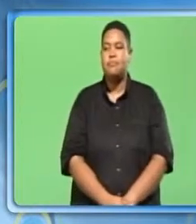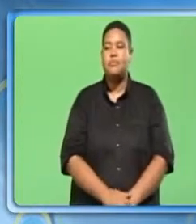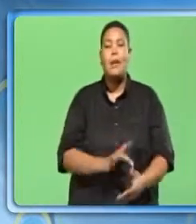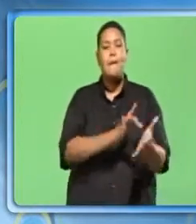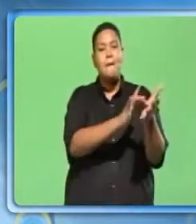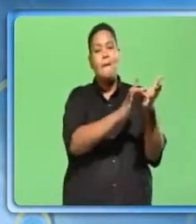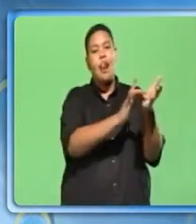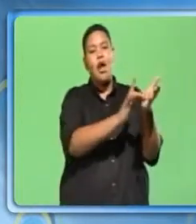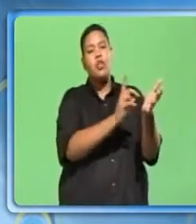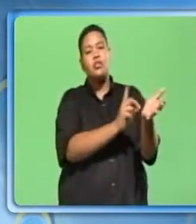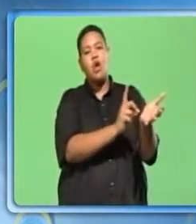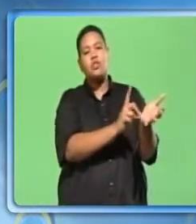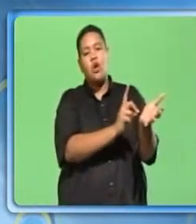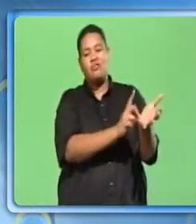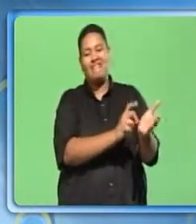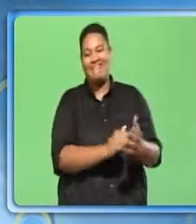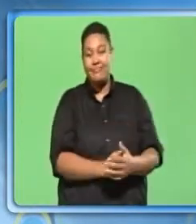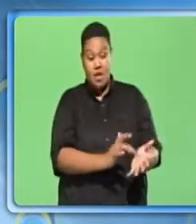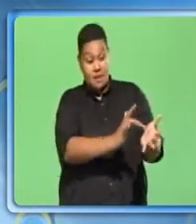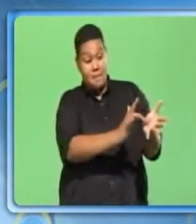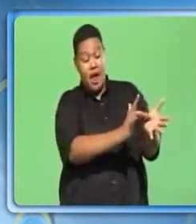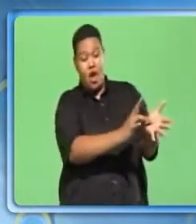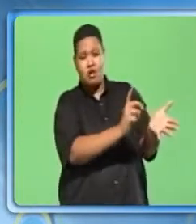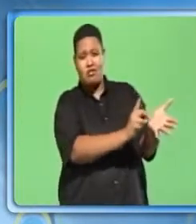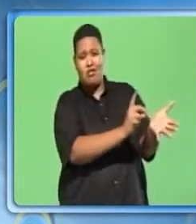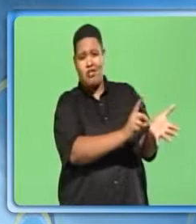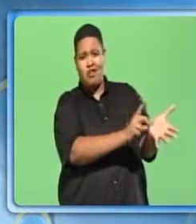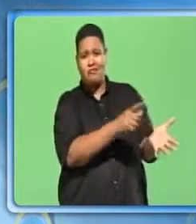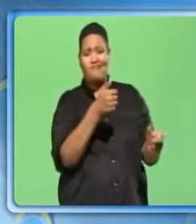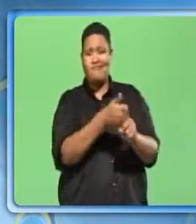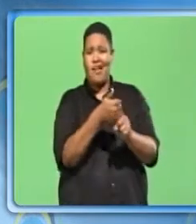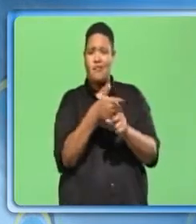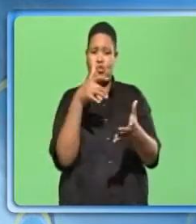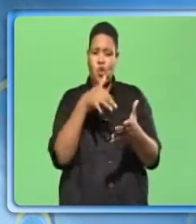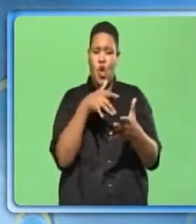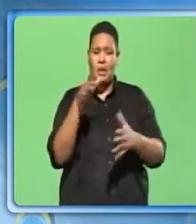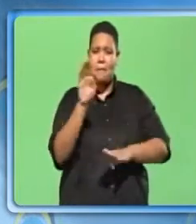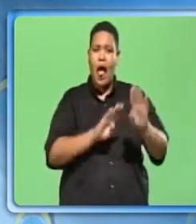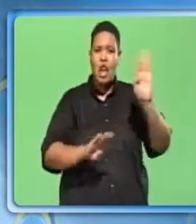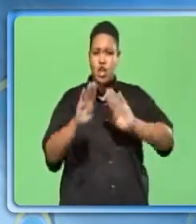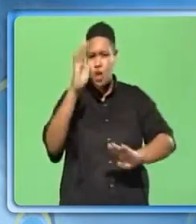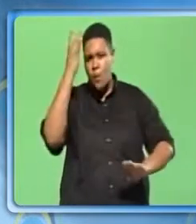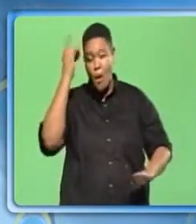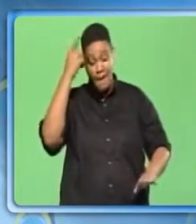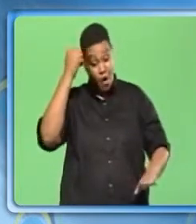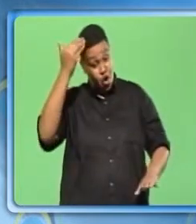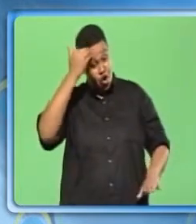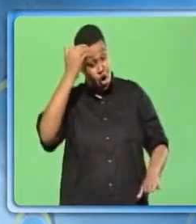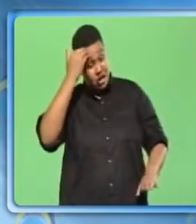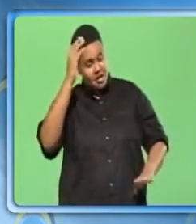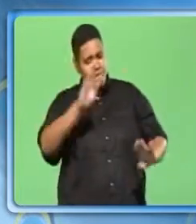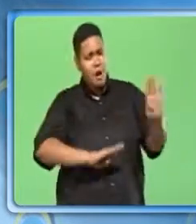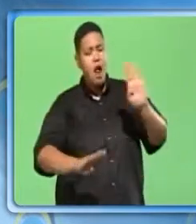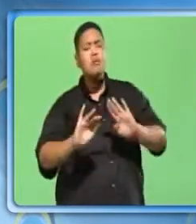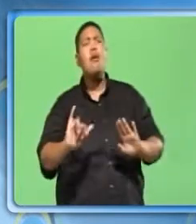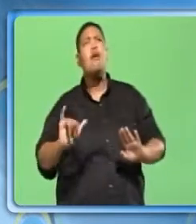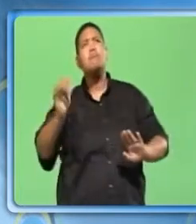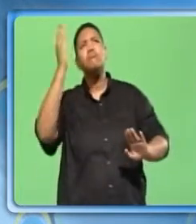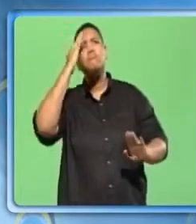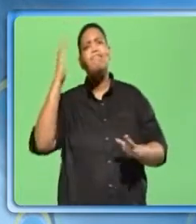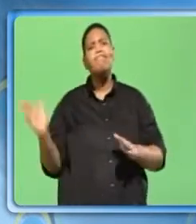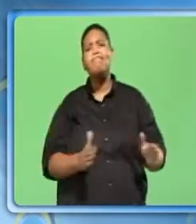Medical doctor. The medical doctor studies biology because knowledge of biology prepares the doctor